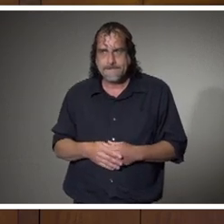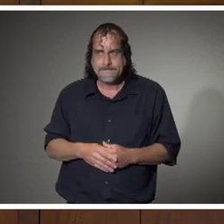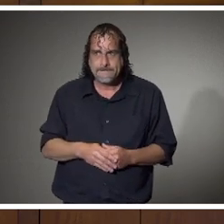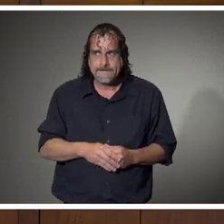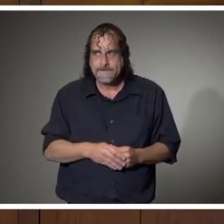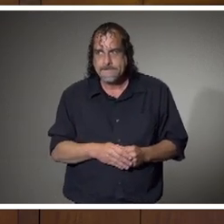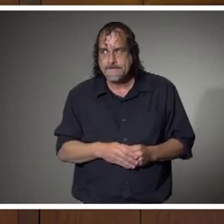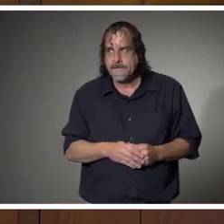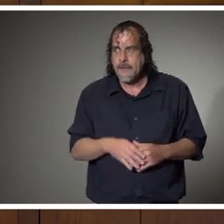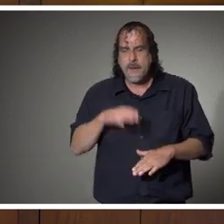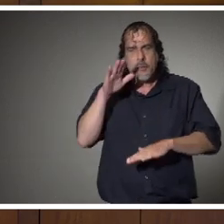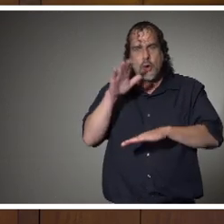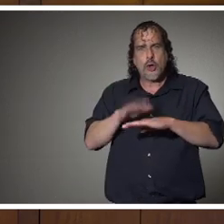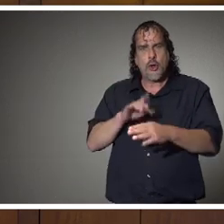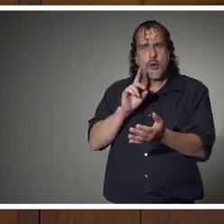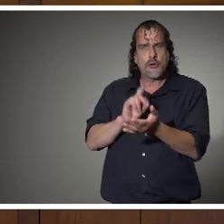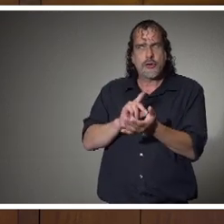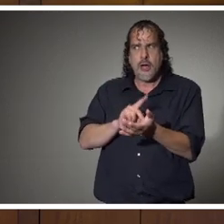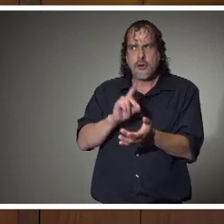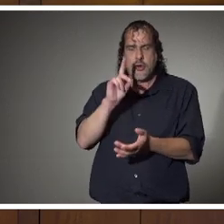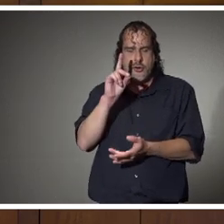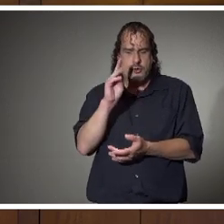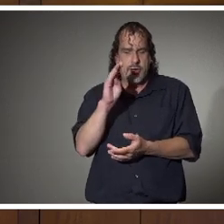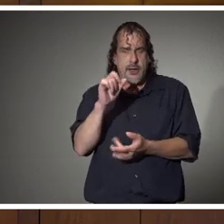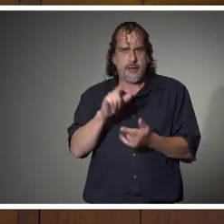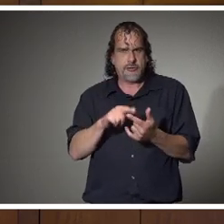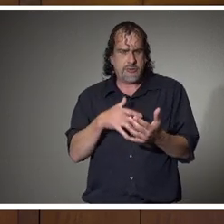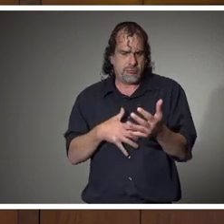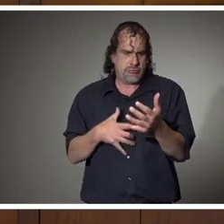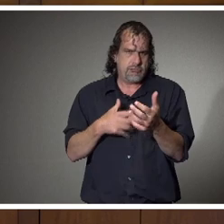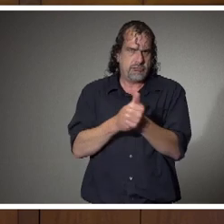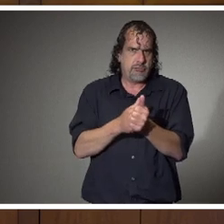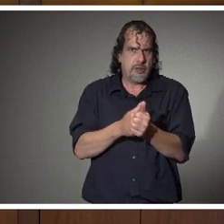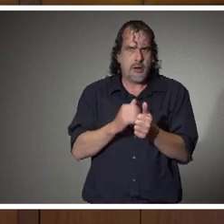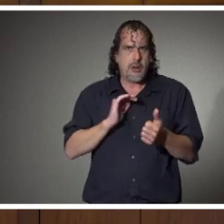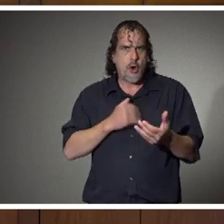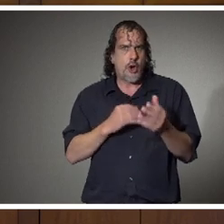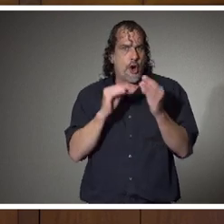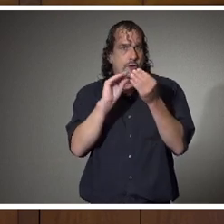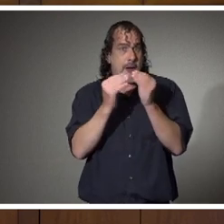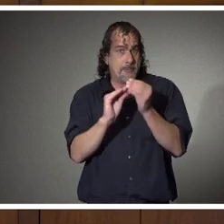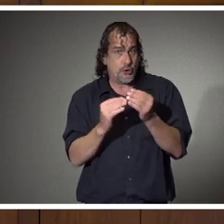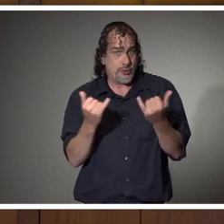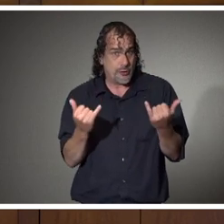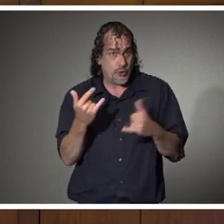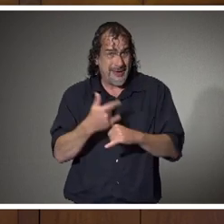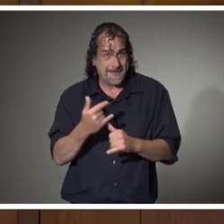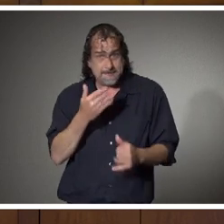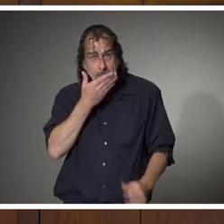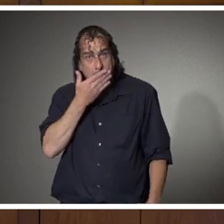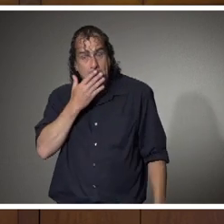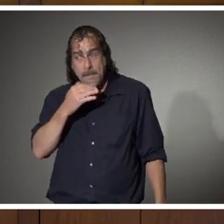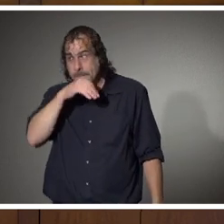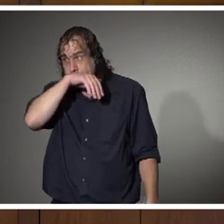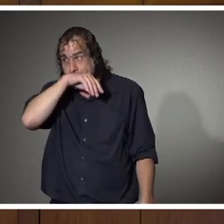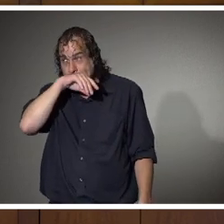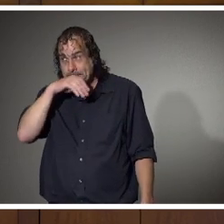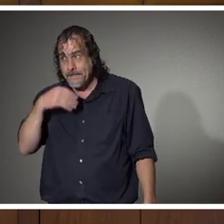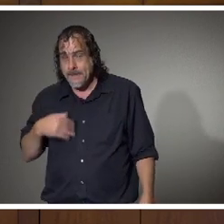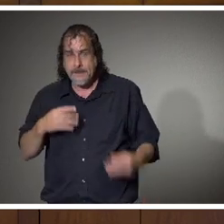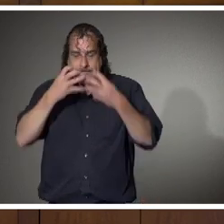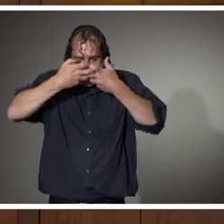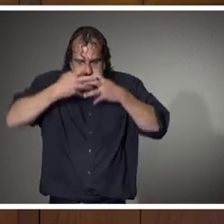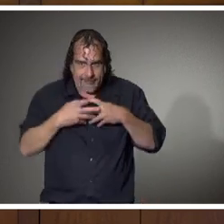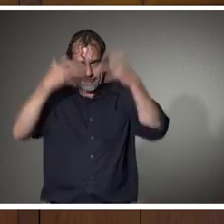And I'll call on Dr. Dobbs to give us an update on Mississippi's data. All right. Let me demask and